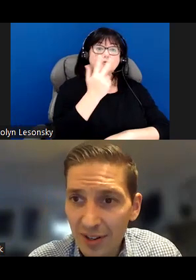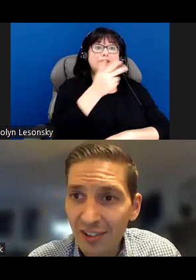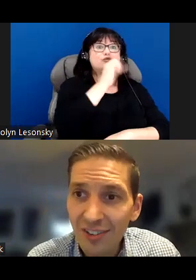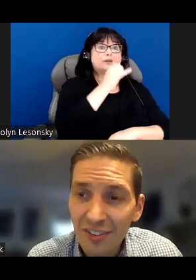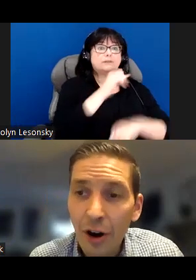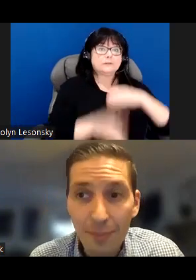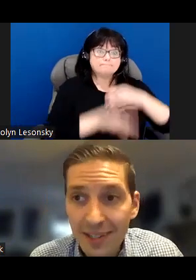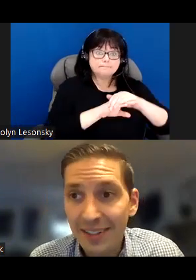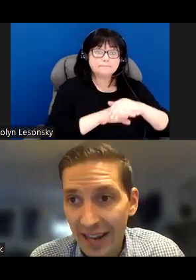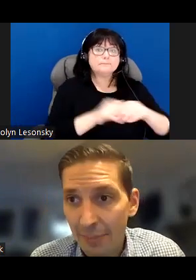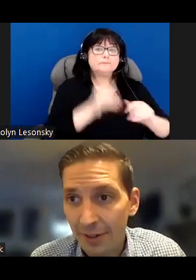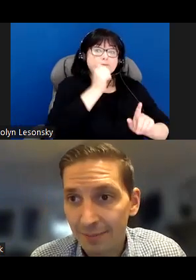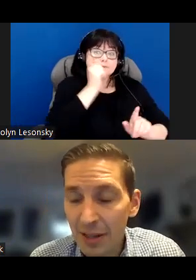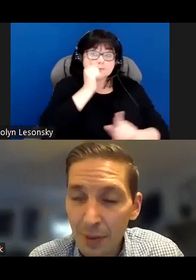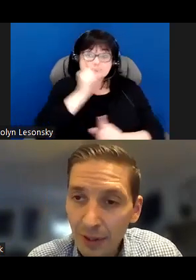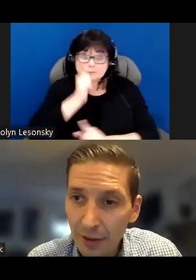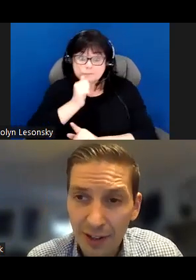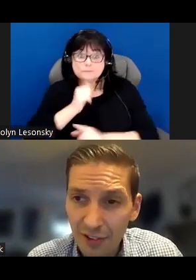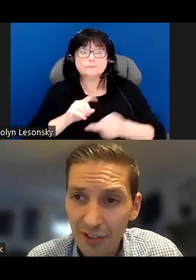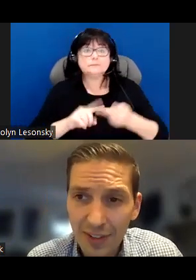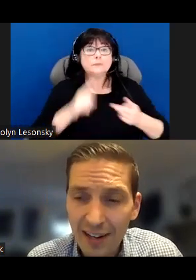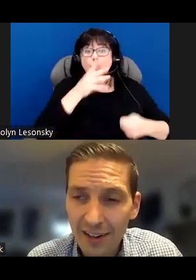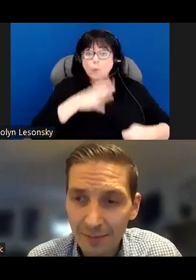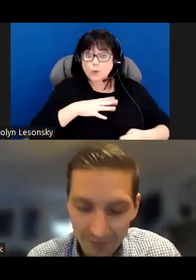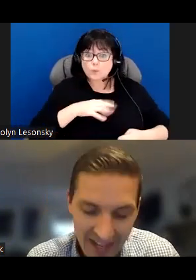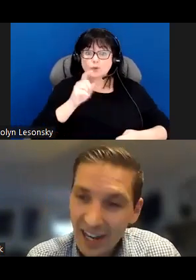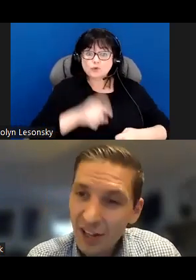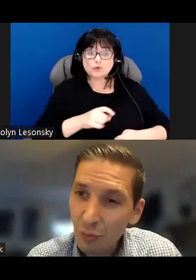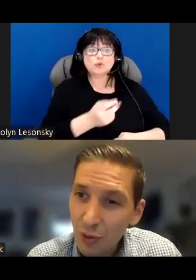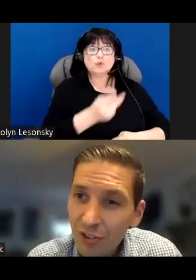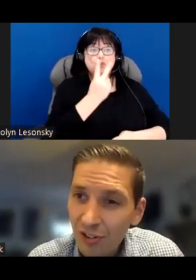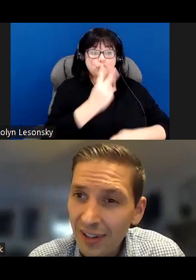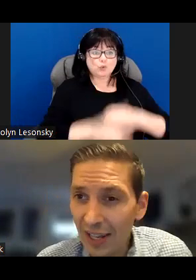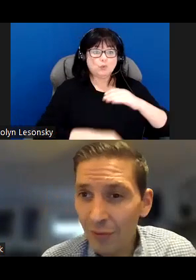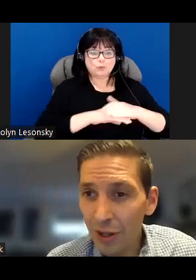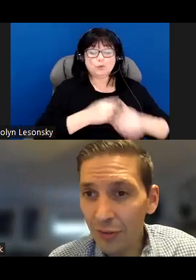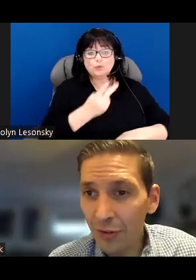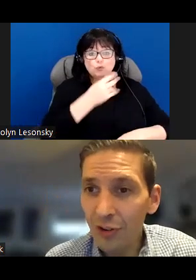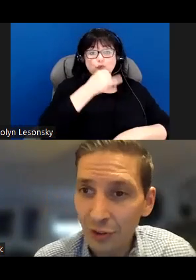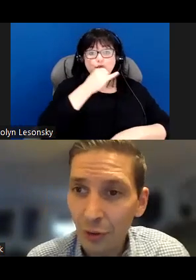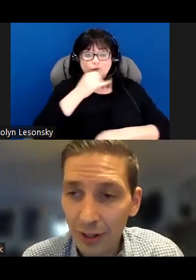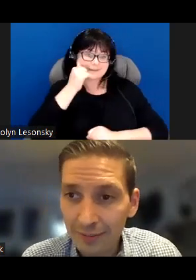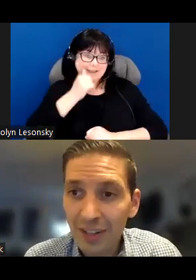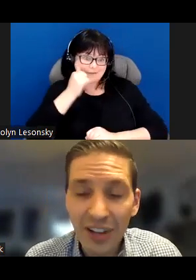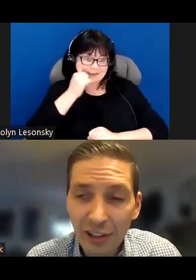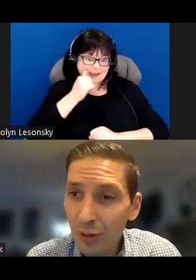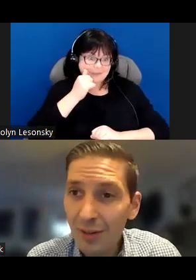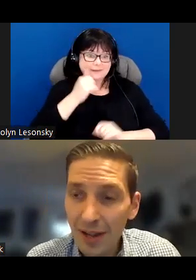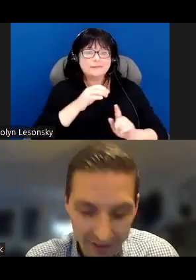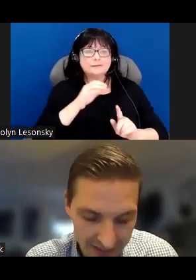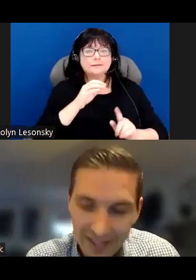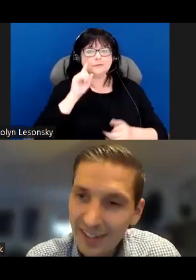those recommendations are being adapted by the Public Health Agency of Canada. And there's research that came from the University of Victoria that's